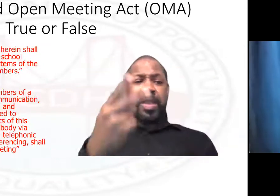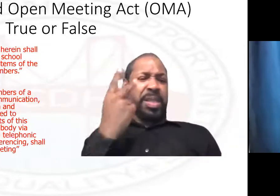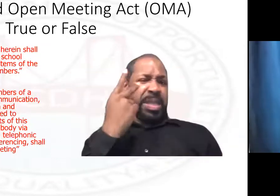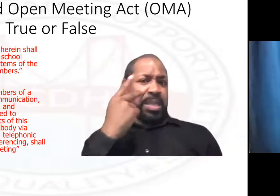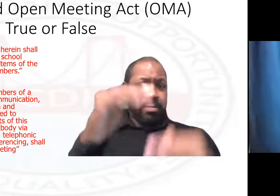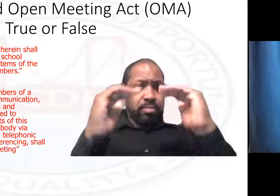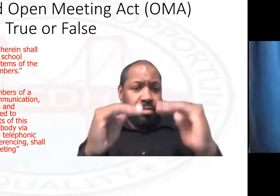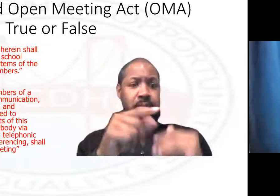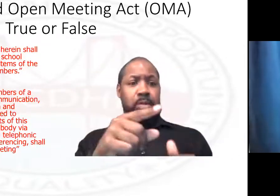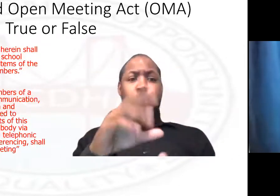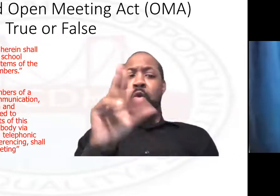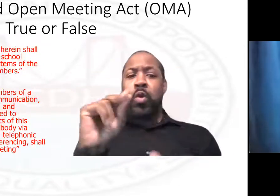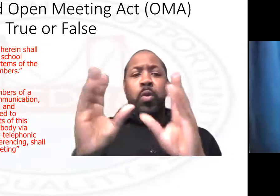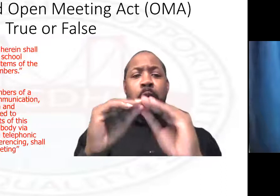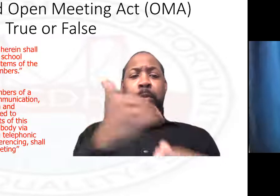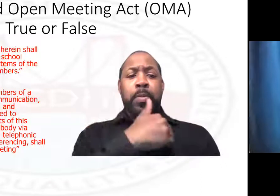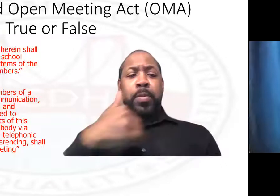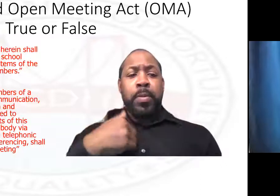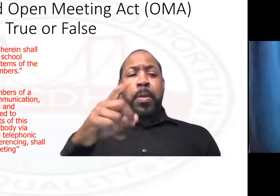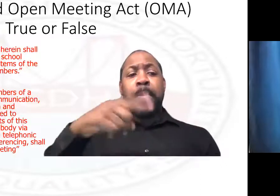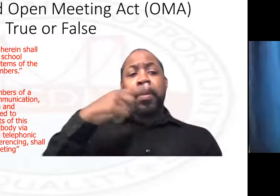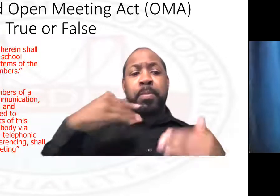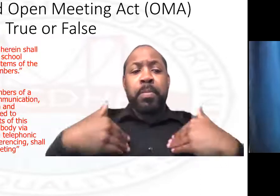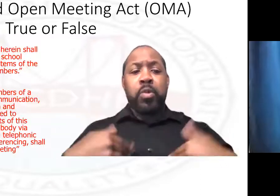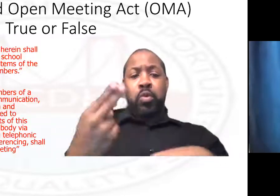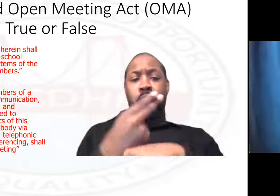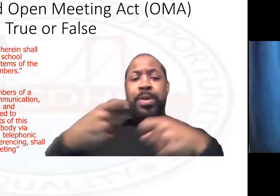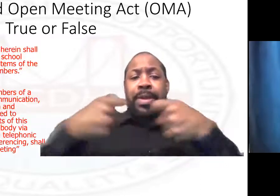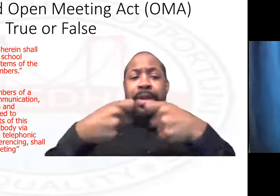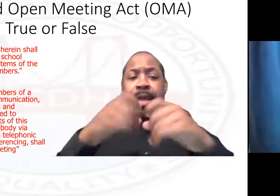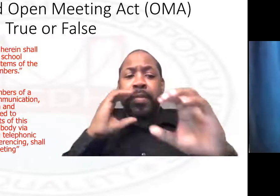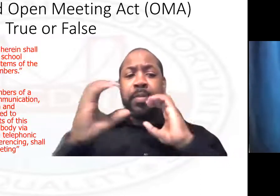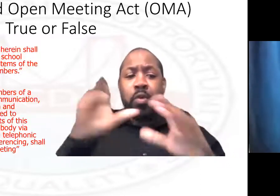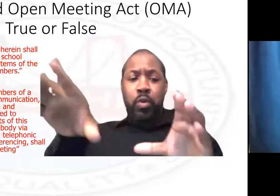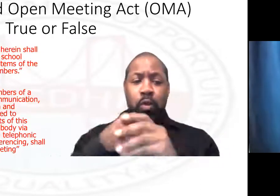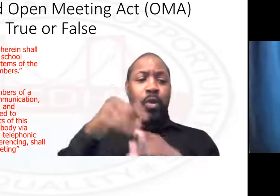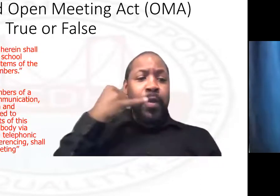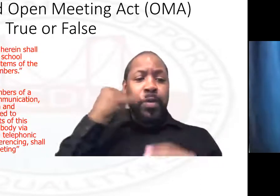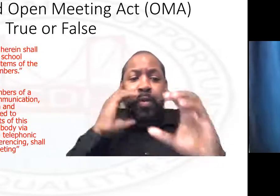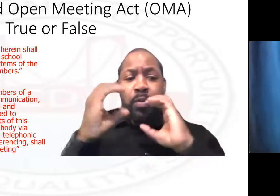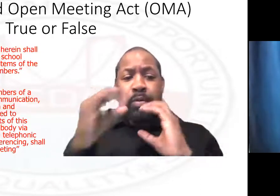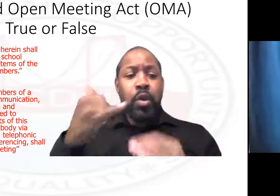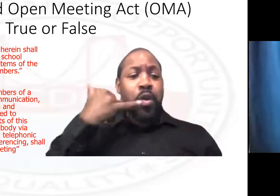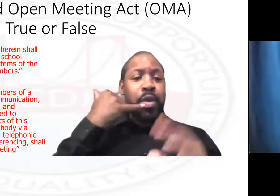And then the next one says, no meeting of members of a public body or use of electronic communication,